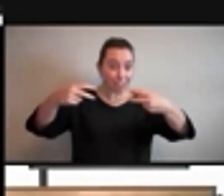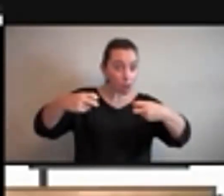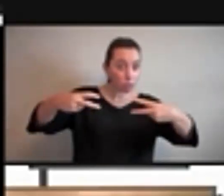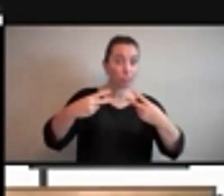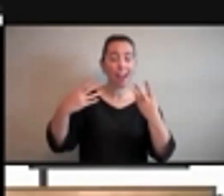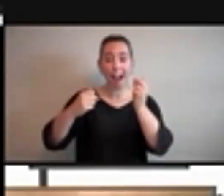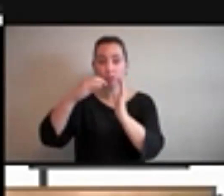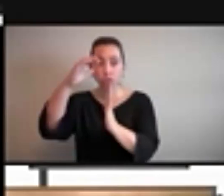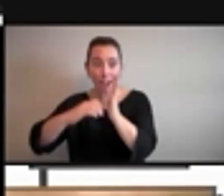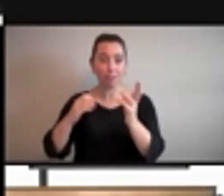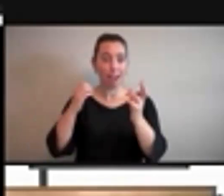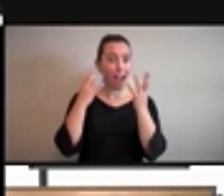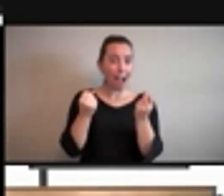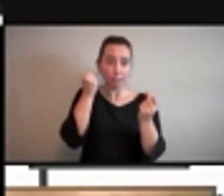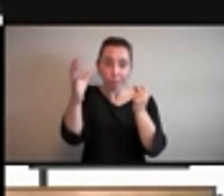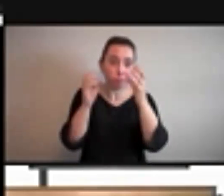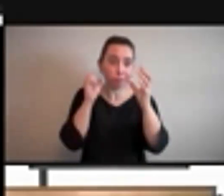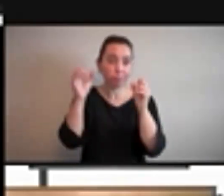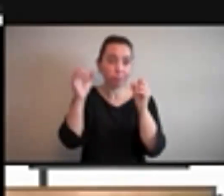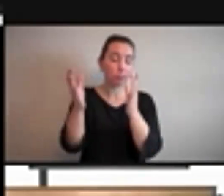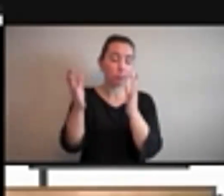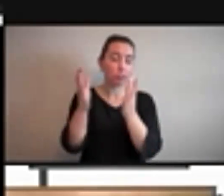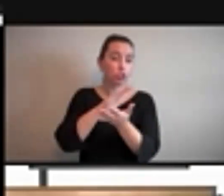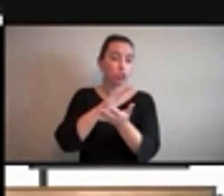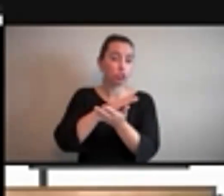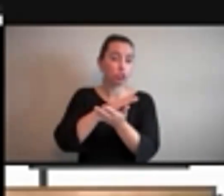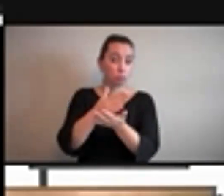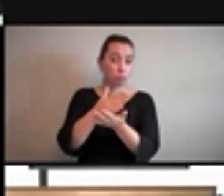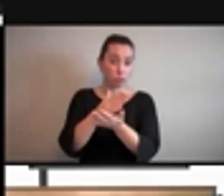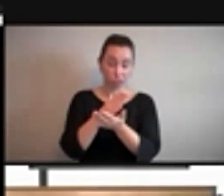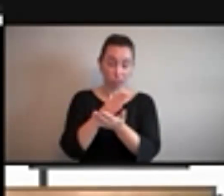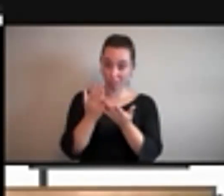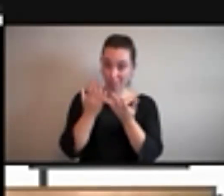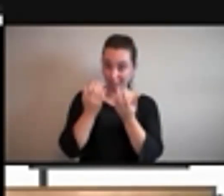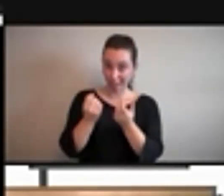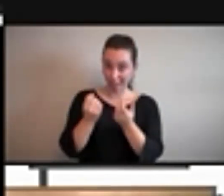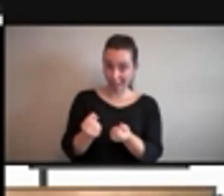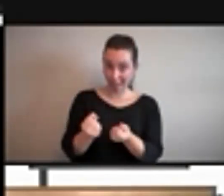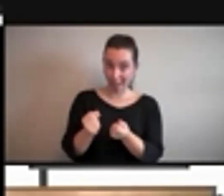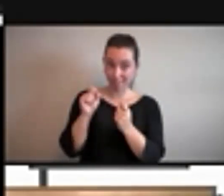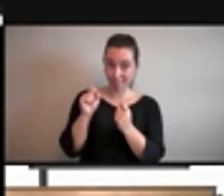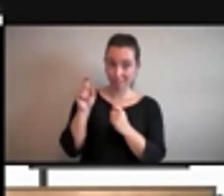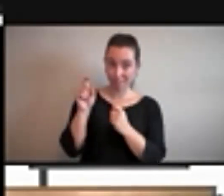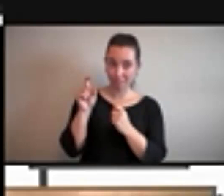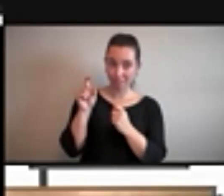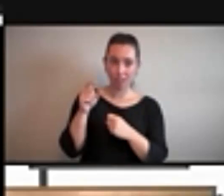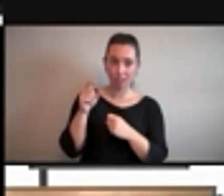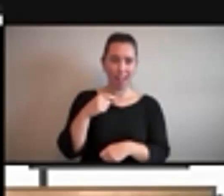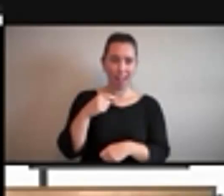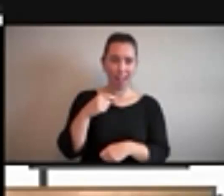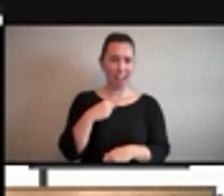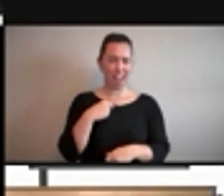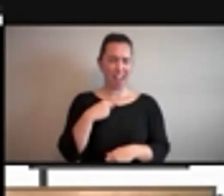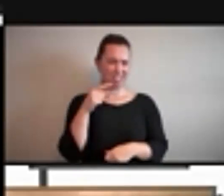transcripts within it? So that's why I find this yet limiting. If we're updating it, I think maybe a thought of